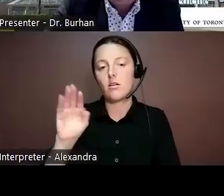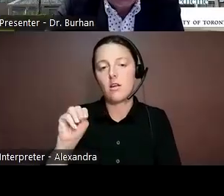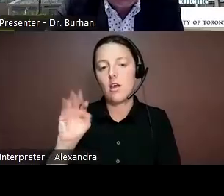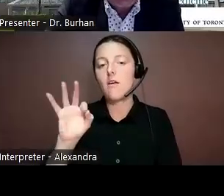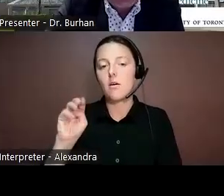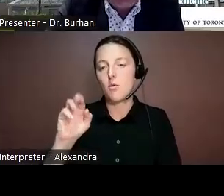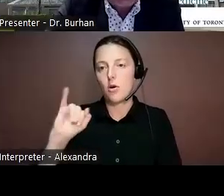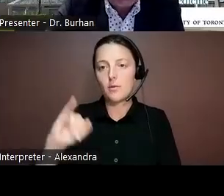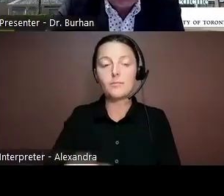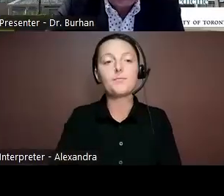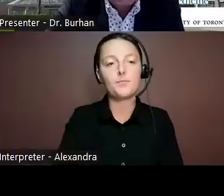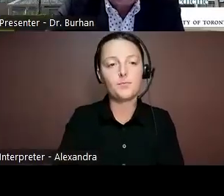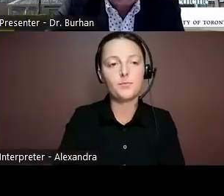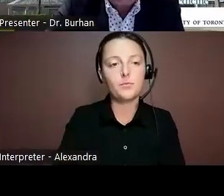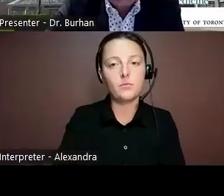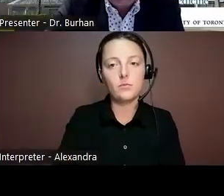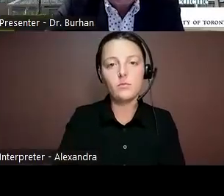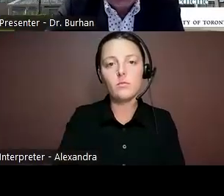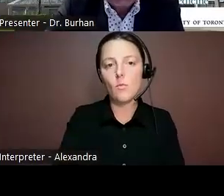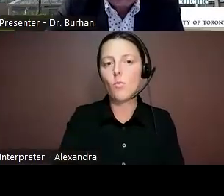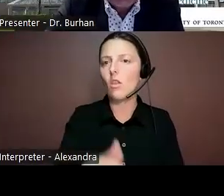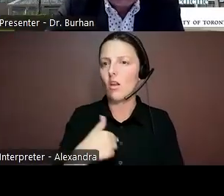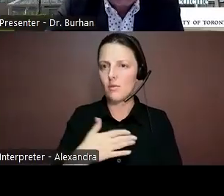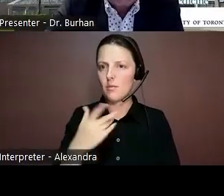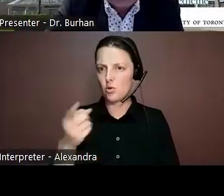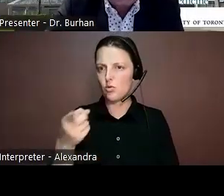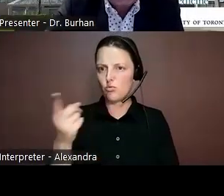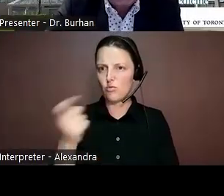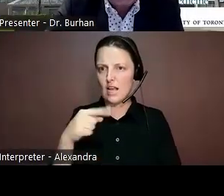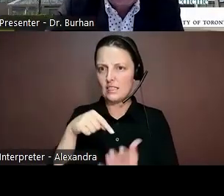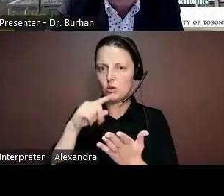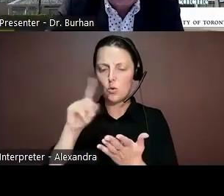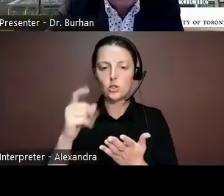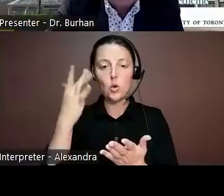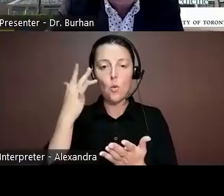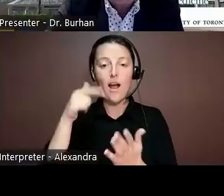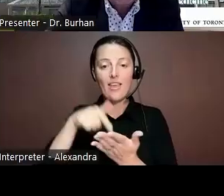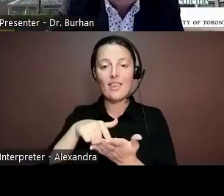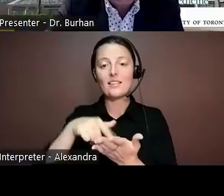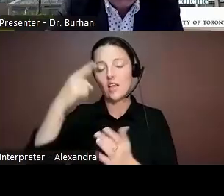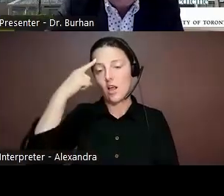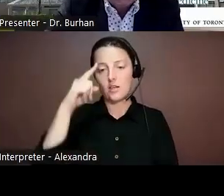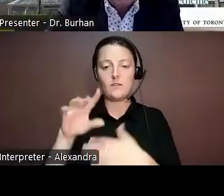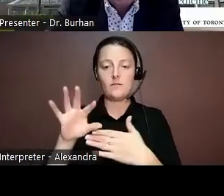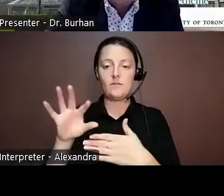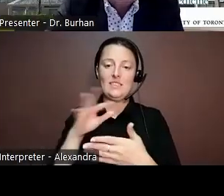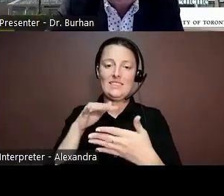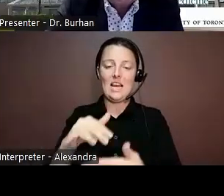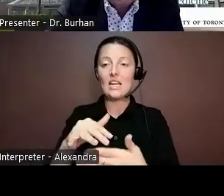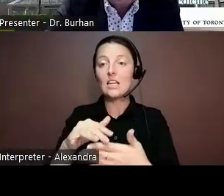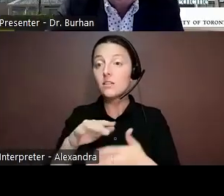because this study that I mentioned, the Cognizate study, started as planned to do over 6 weeks. But because